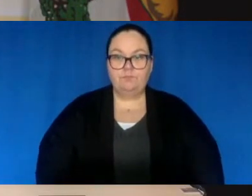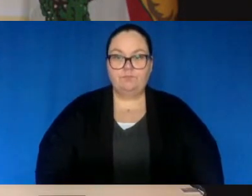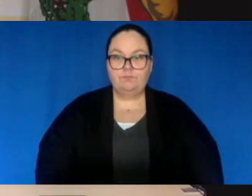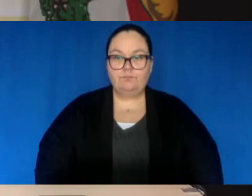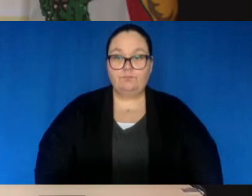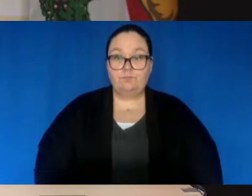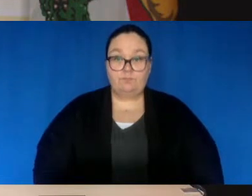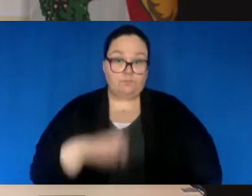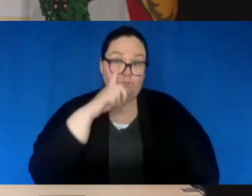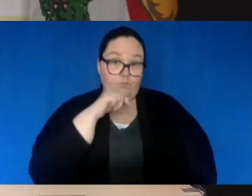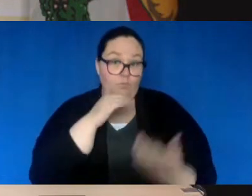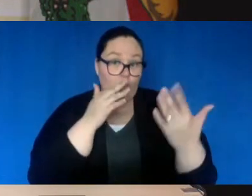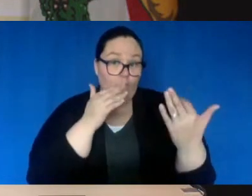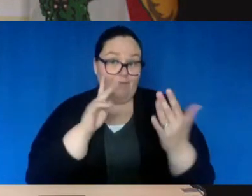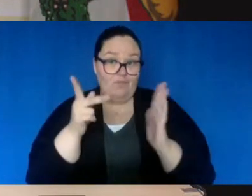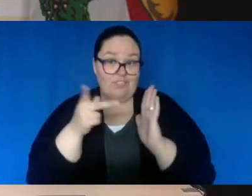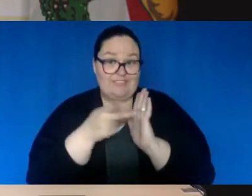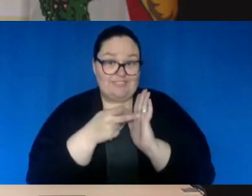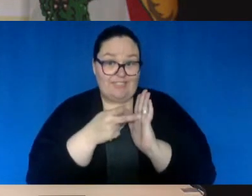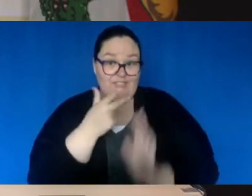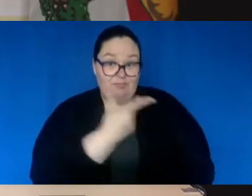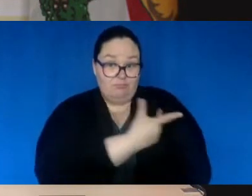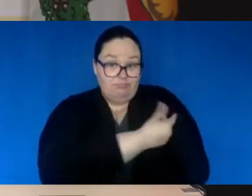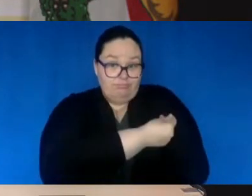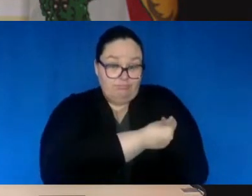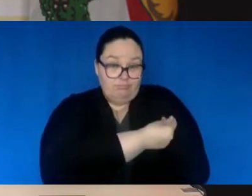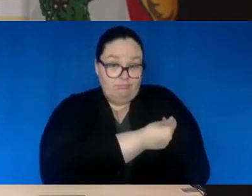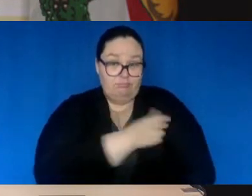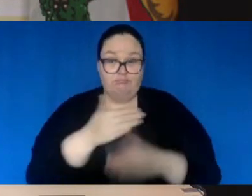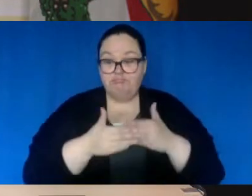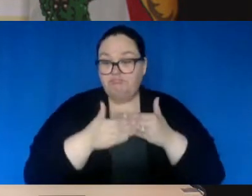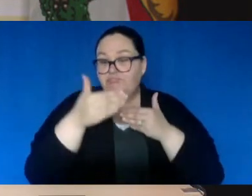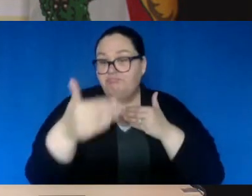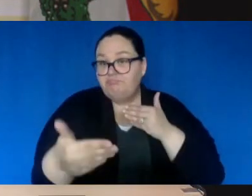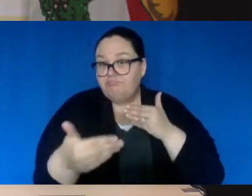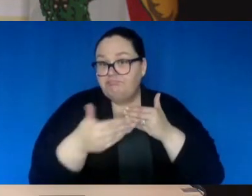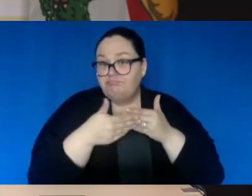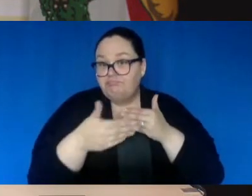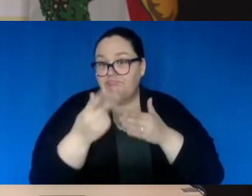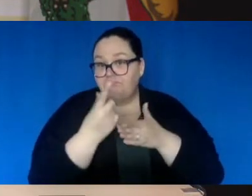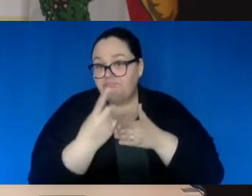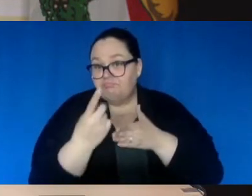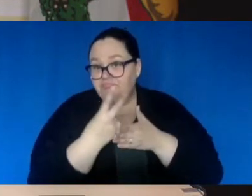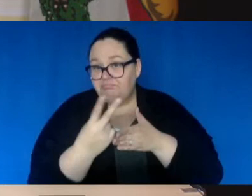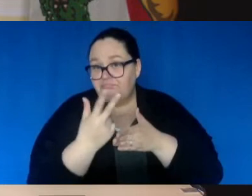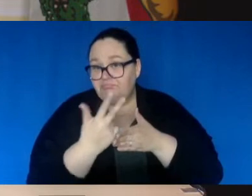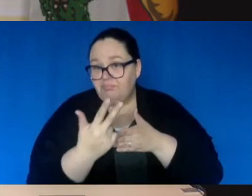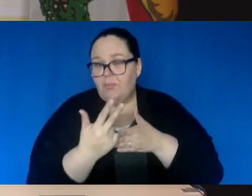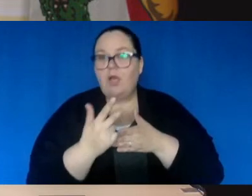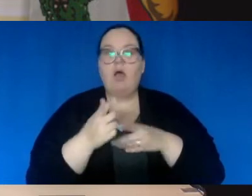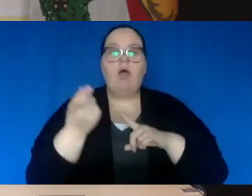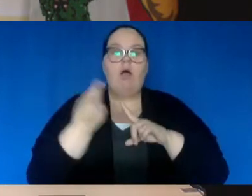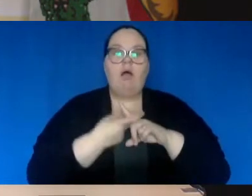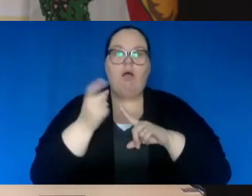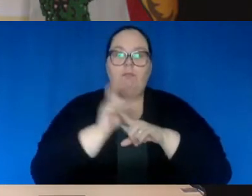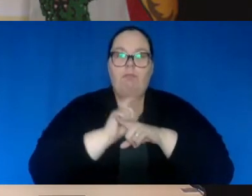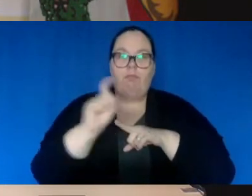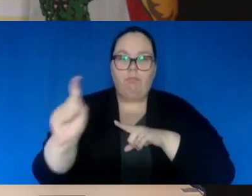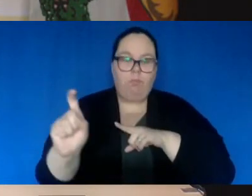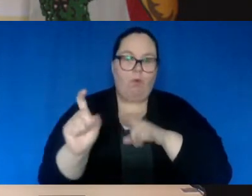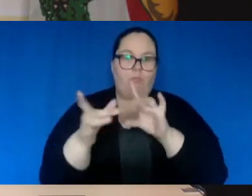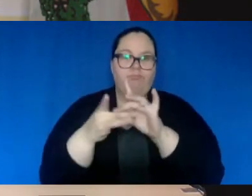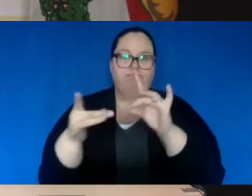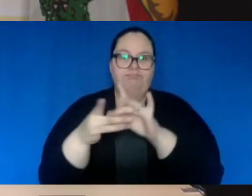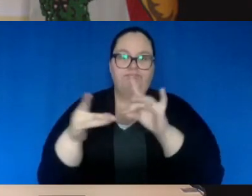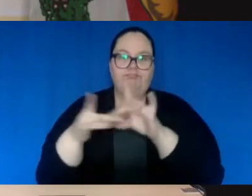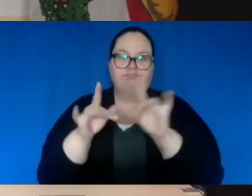are waiting for your second dose appointments within the next couple of weeks, you will start receiving automated messages or phone calls from